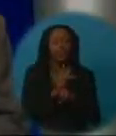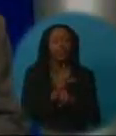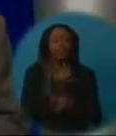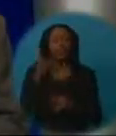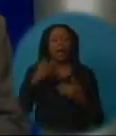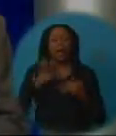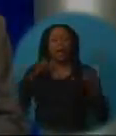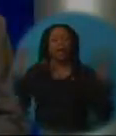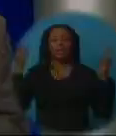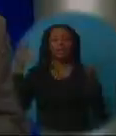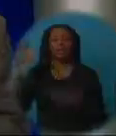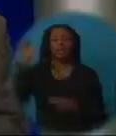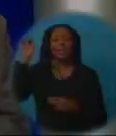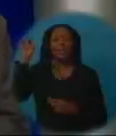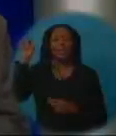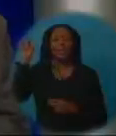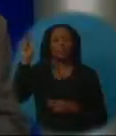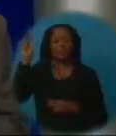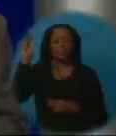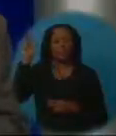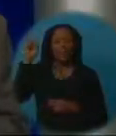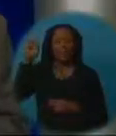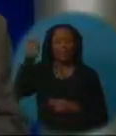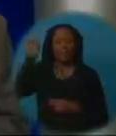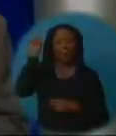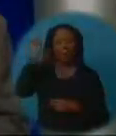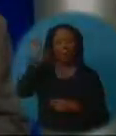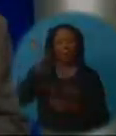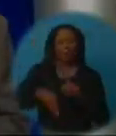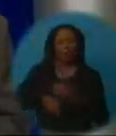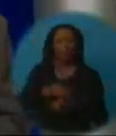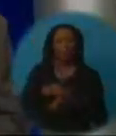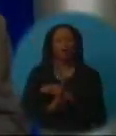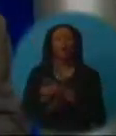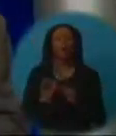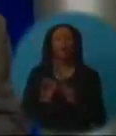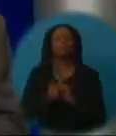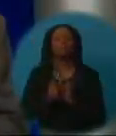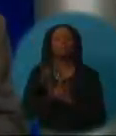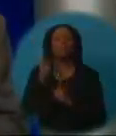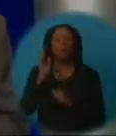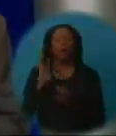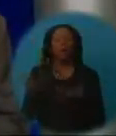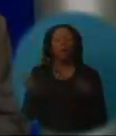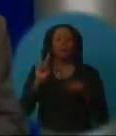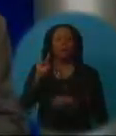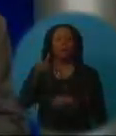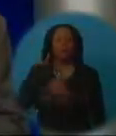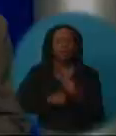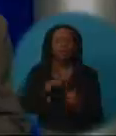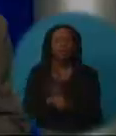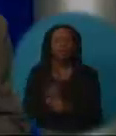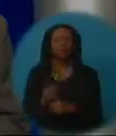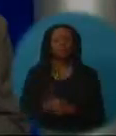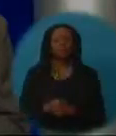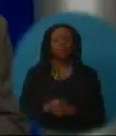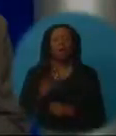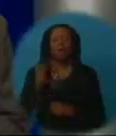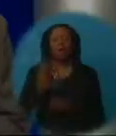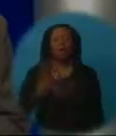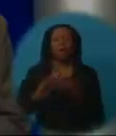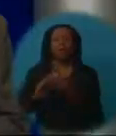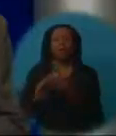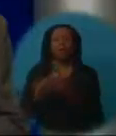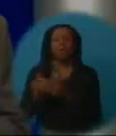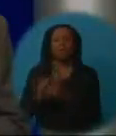Thompson Memorial Football Tournament is expected to kick off later this year. Structured as a community-based competition, all 30